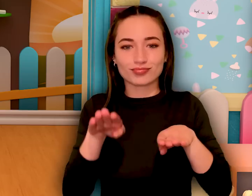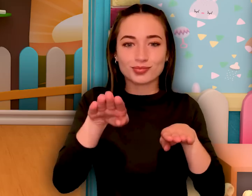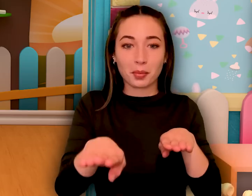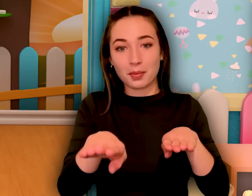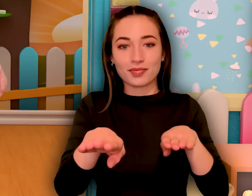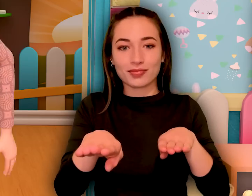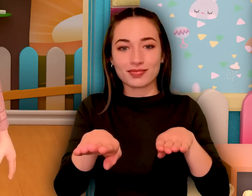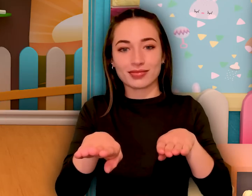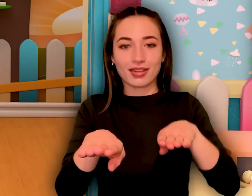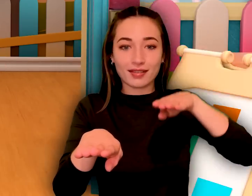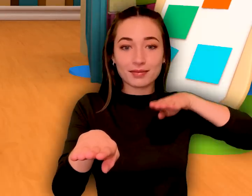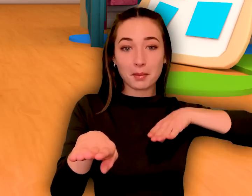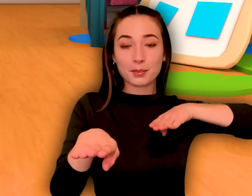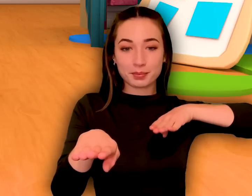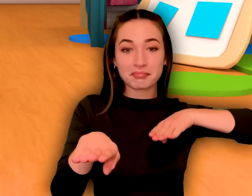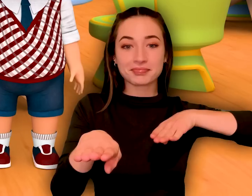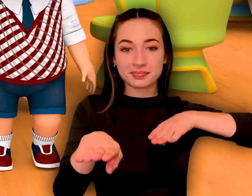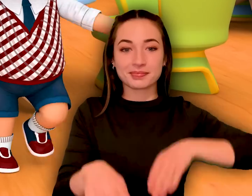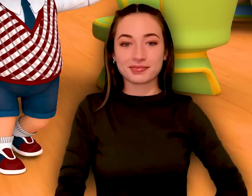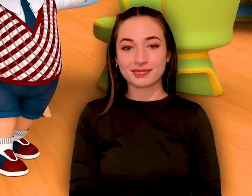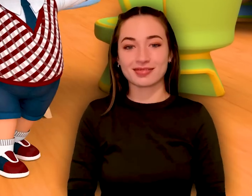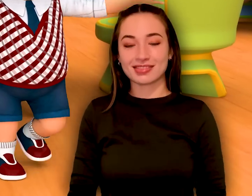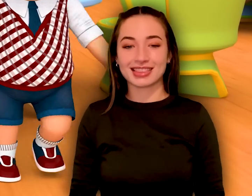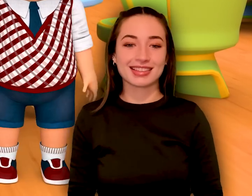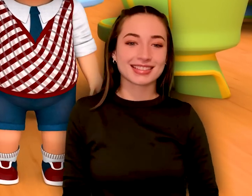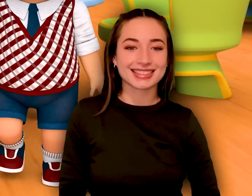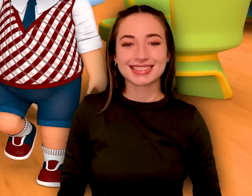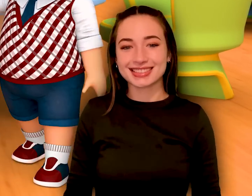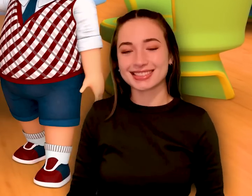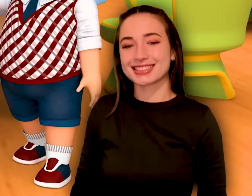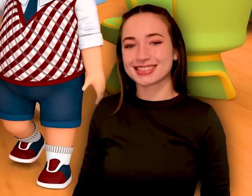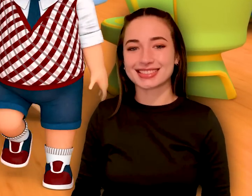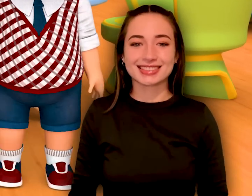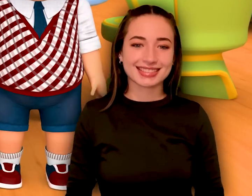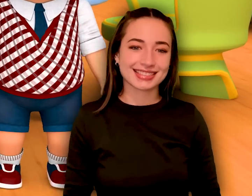right foot forward left foot backward